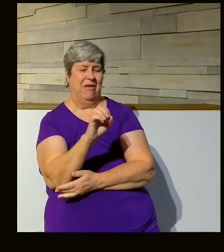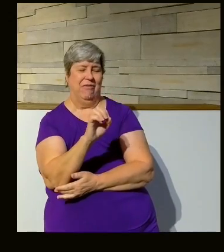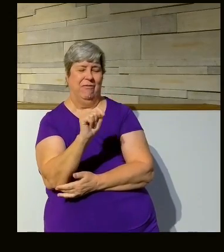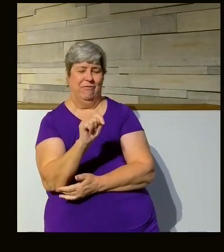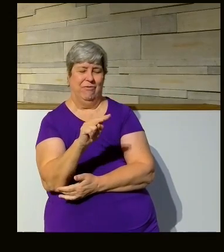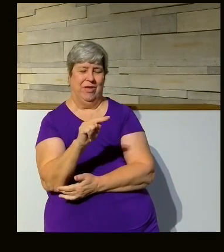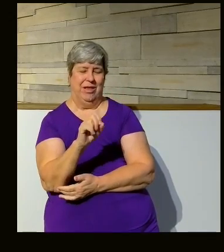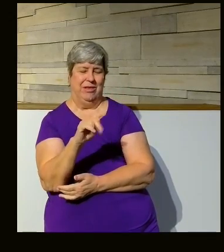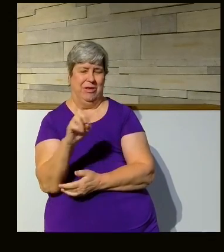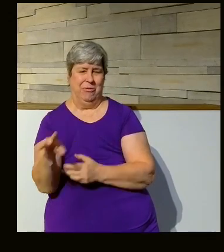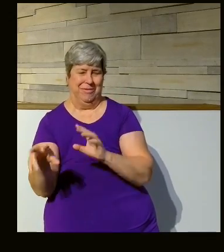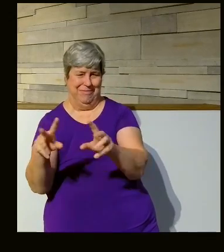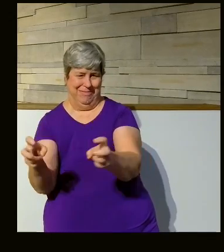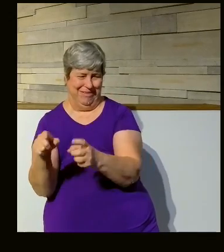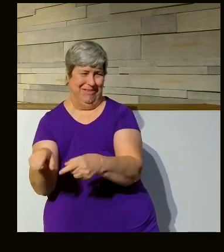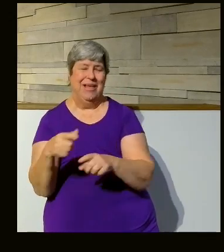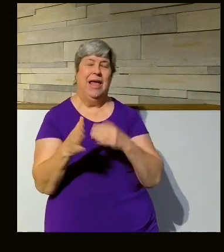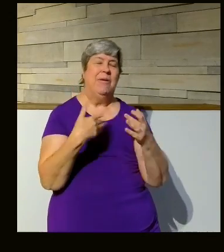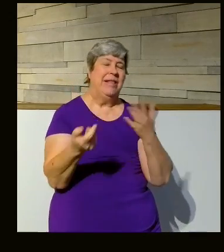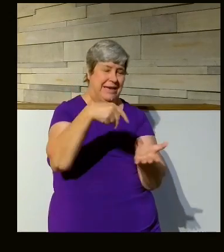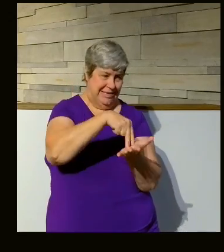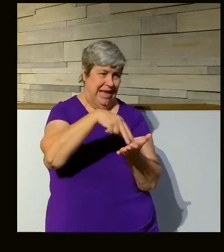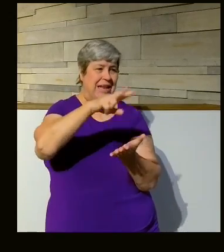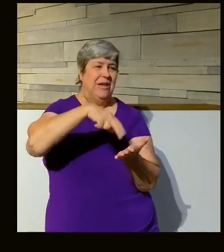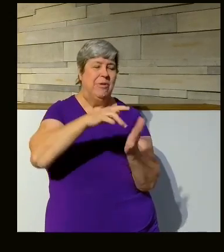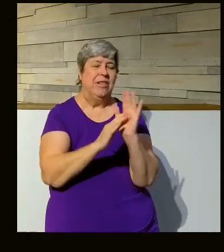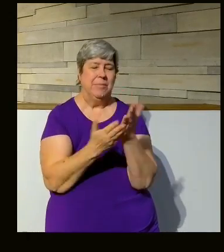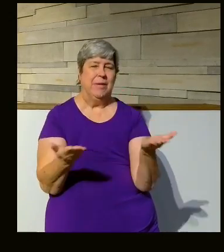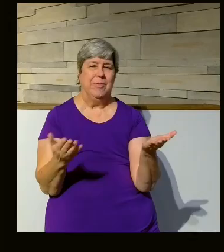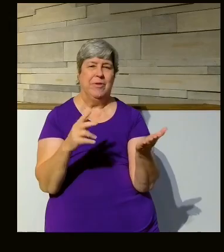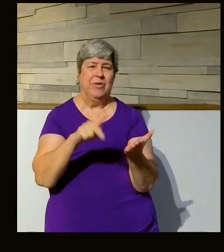this is. Let's stand at the reading of God's Word this morning, Psalm